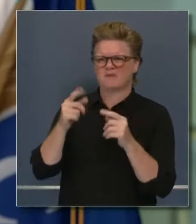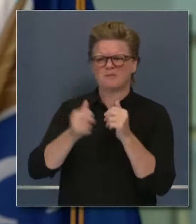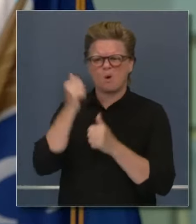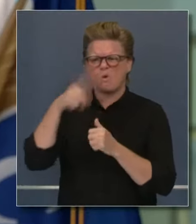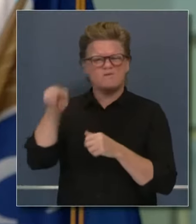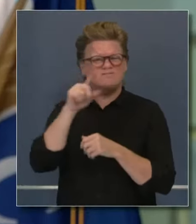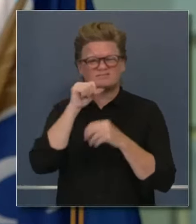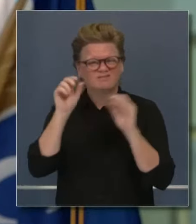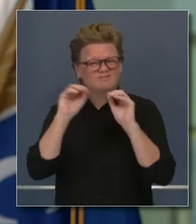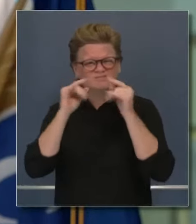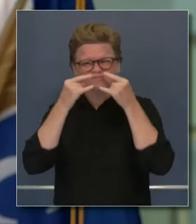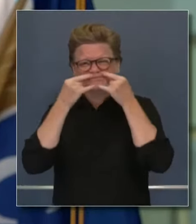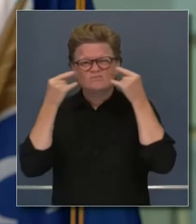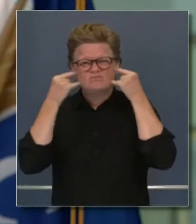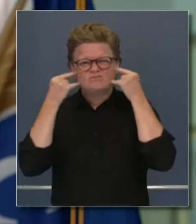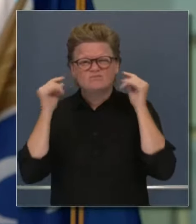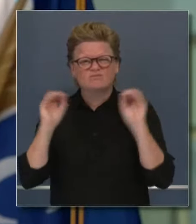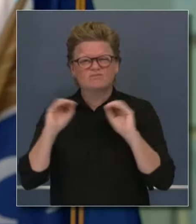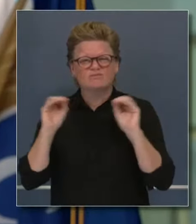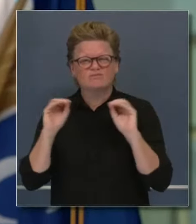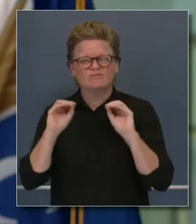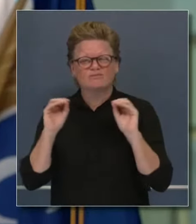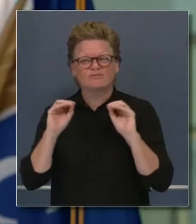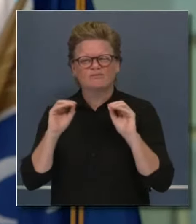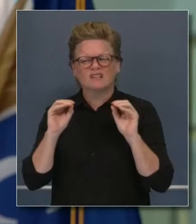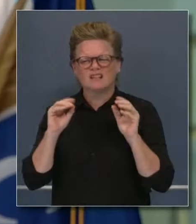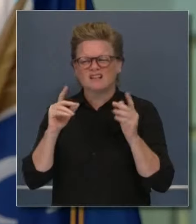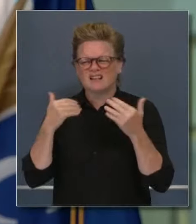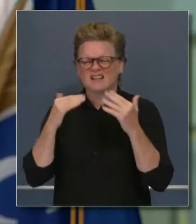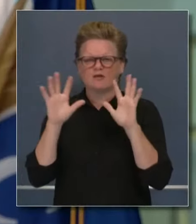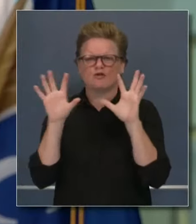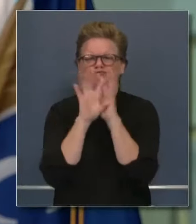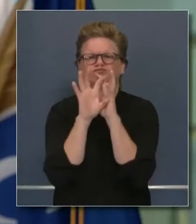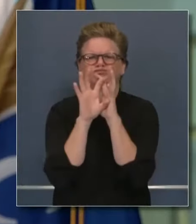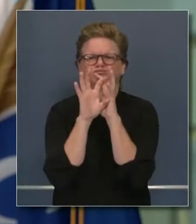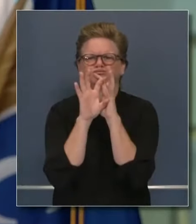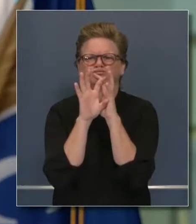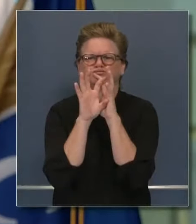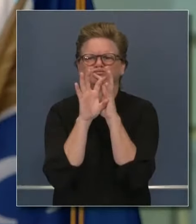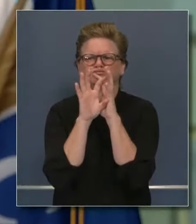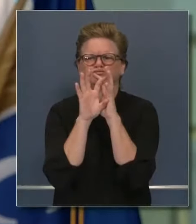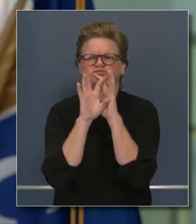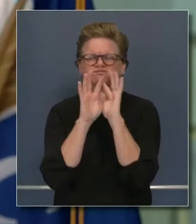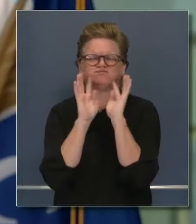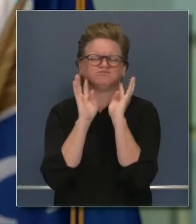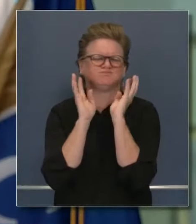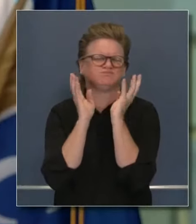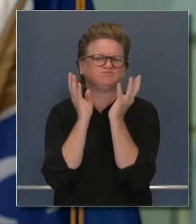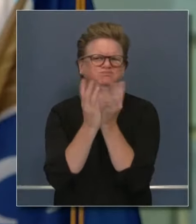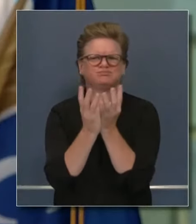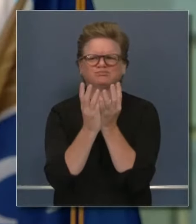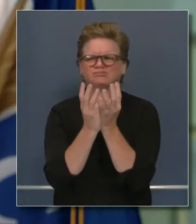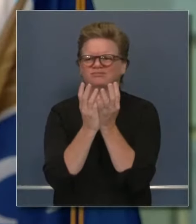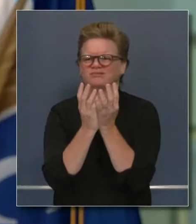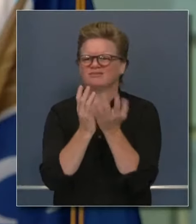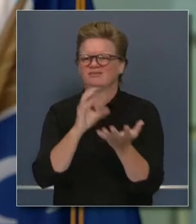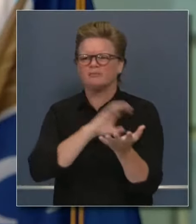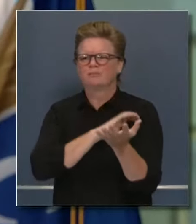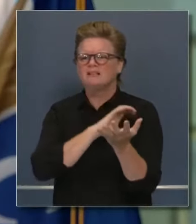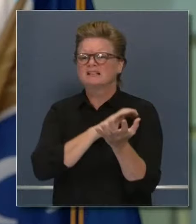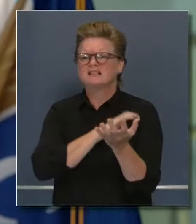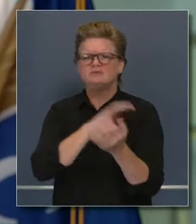masks. Most people were standing shoulder to shoulder. The CHP issued a permit for the event, even though gatherings of that size go